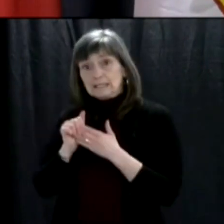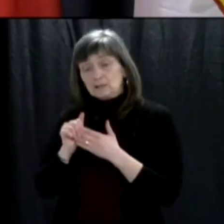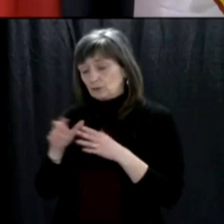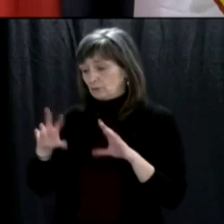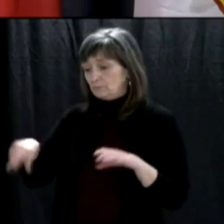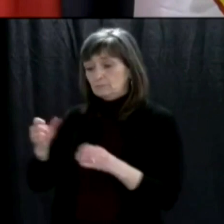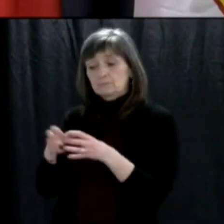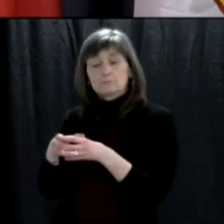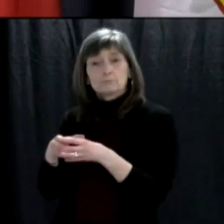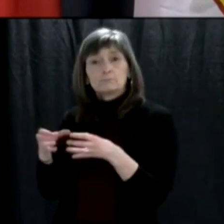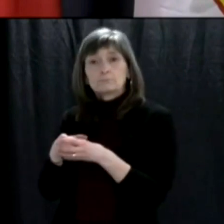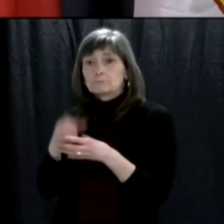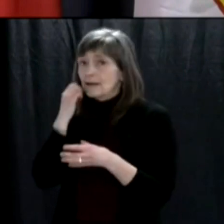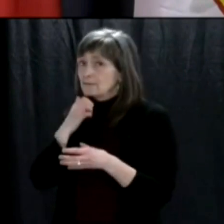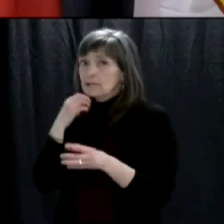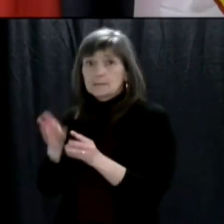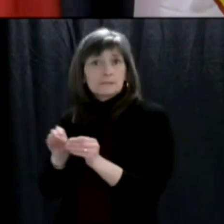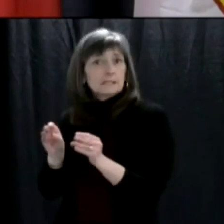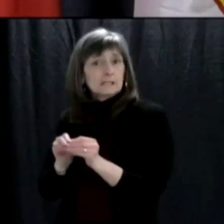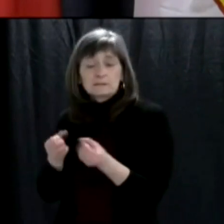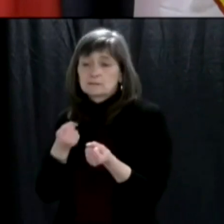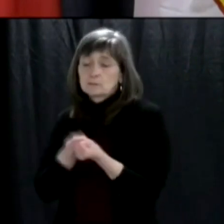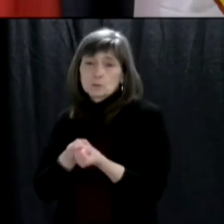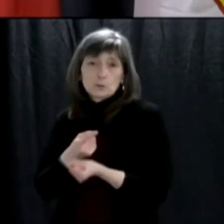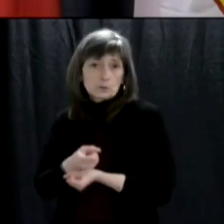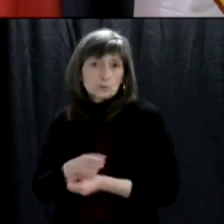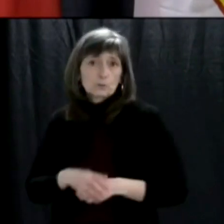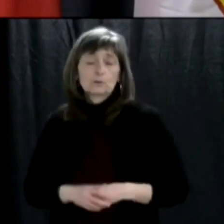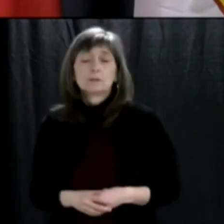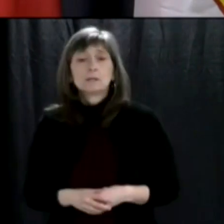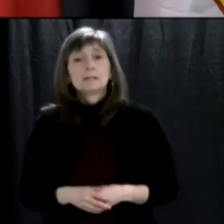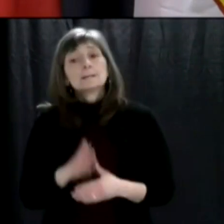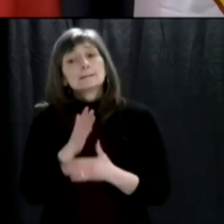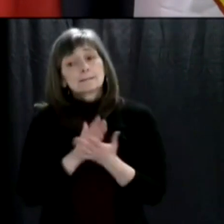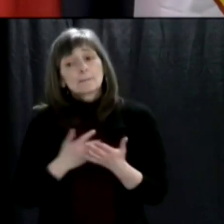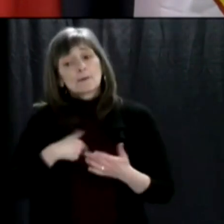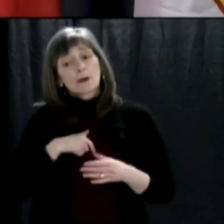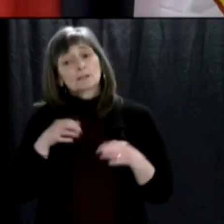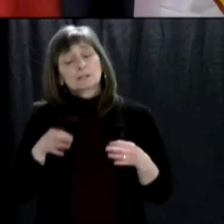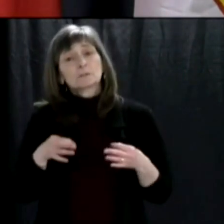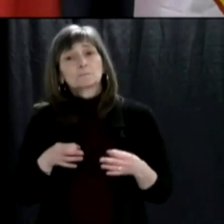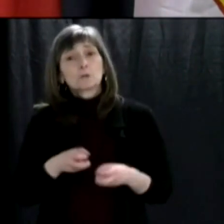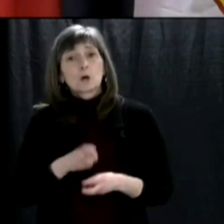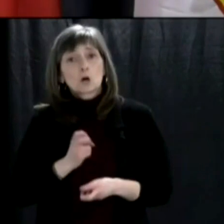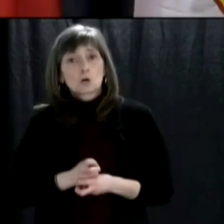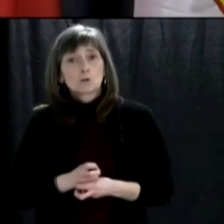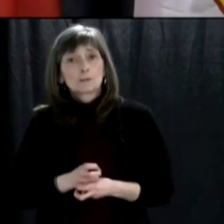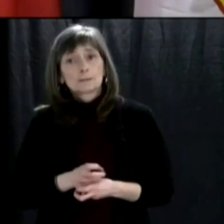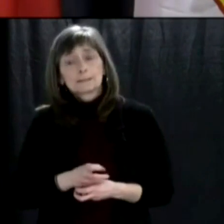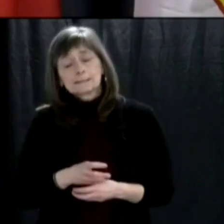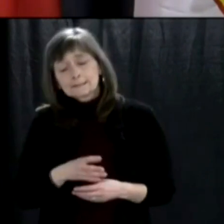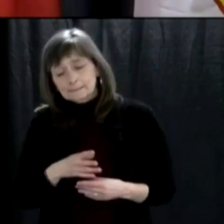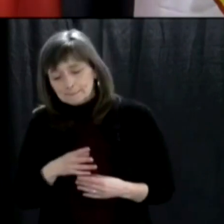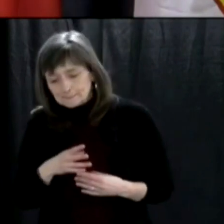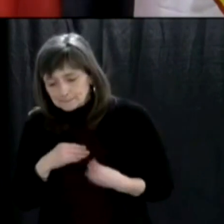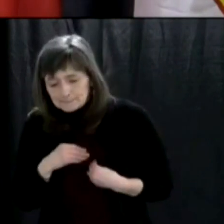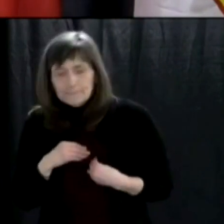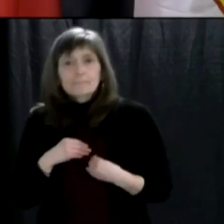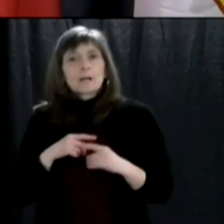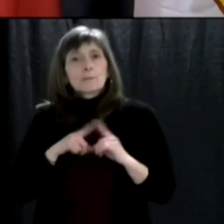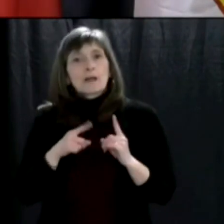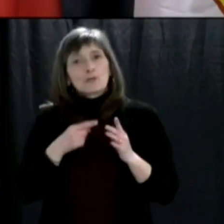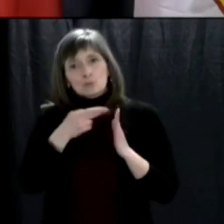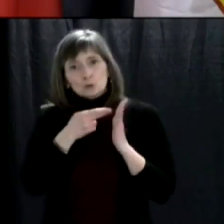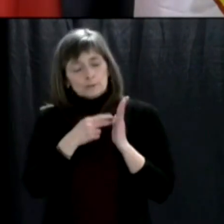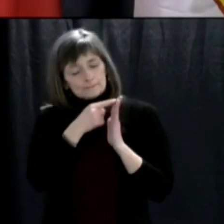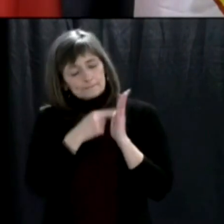hard on your behalf to support you. So we've made some tough decisions. We put some tough guidelines in place. But you can